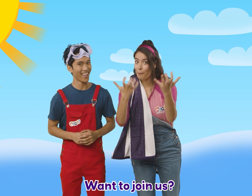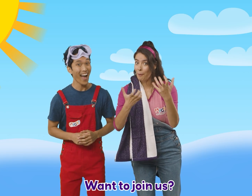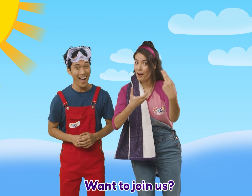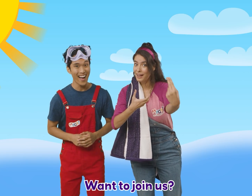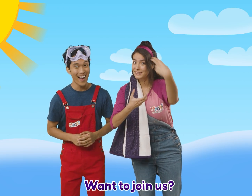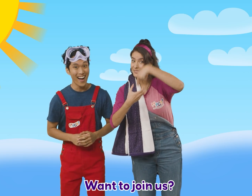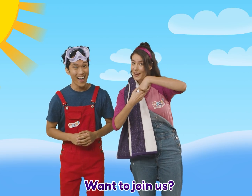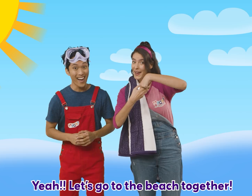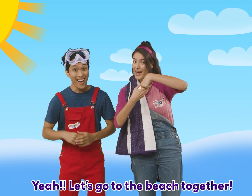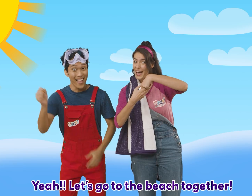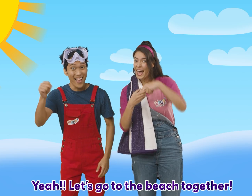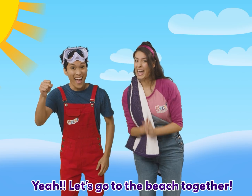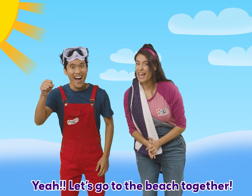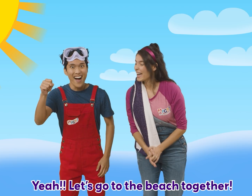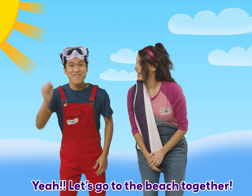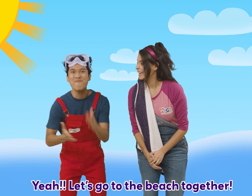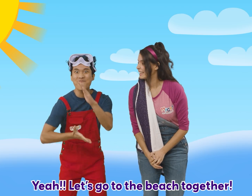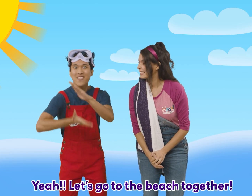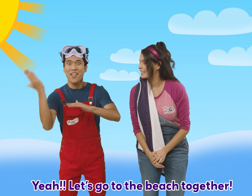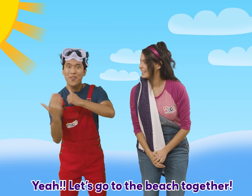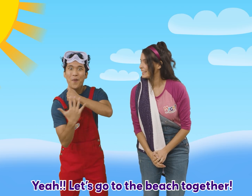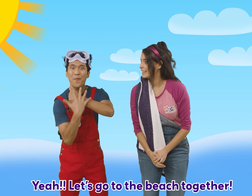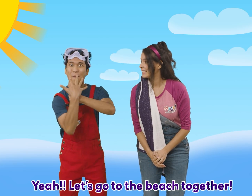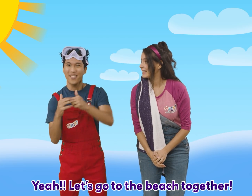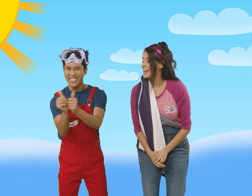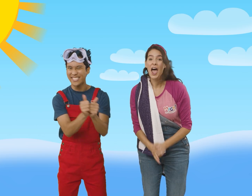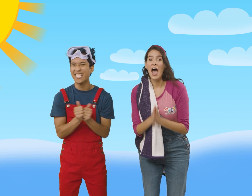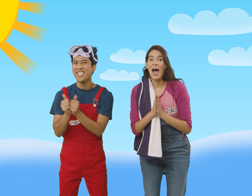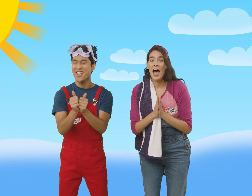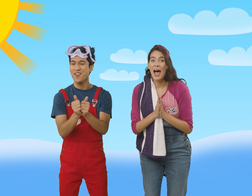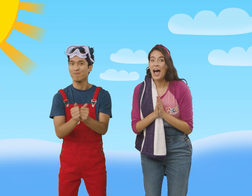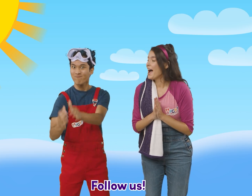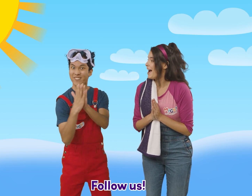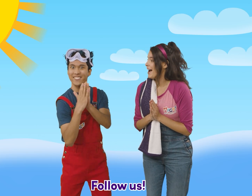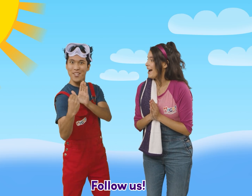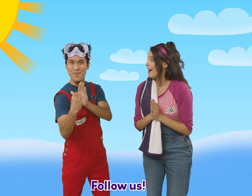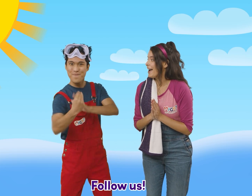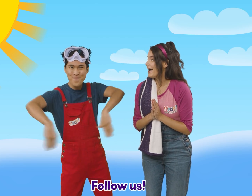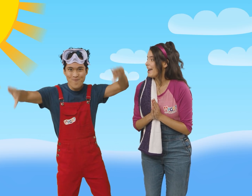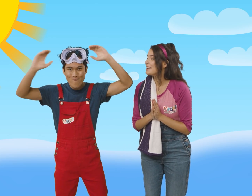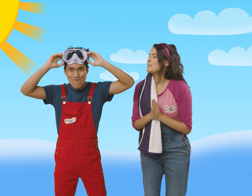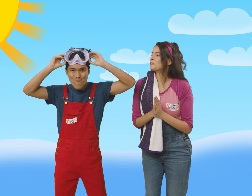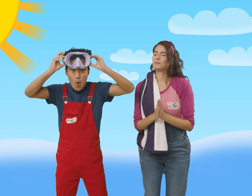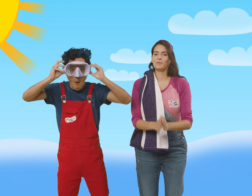to join us? Yeah, let's go to the beach together. Follow us.